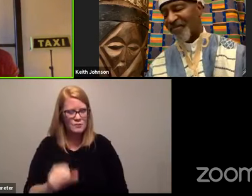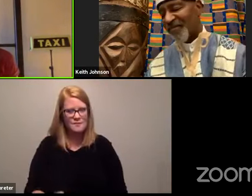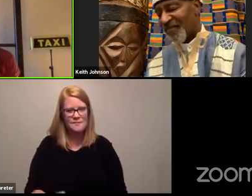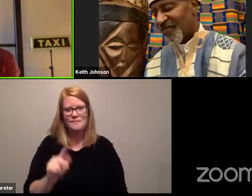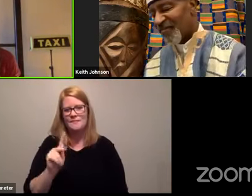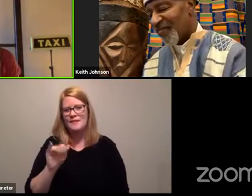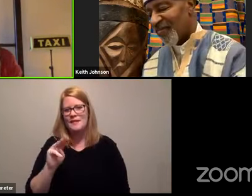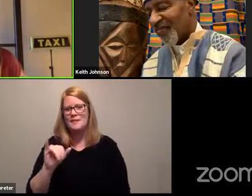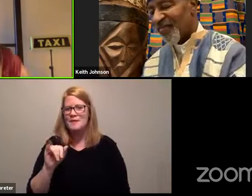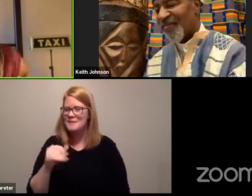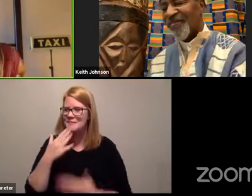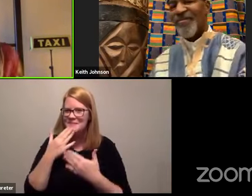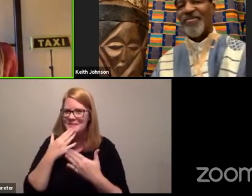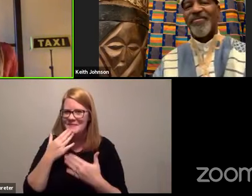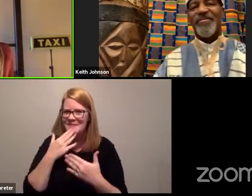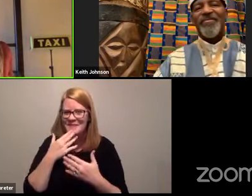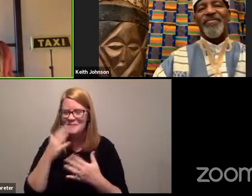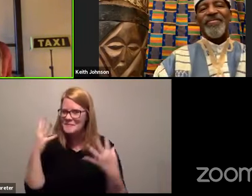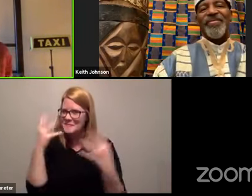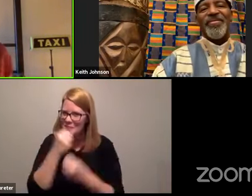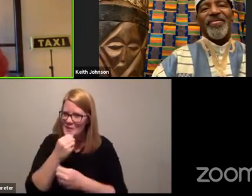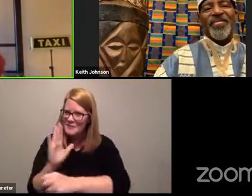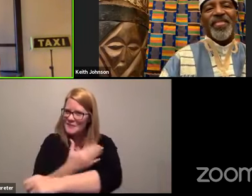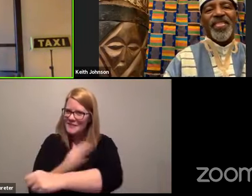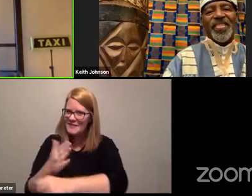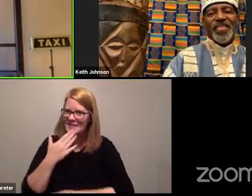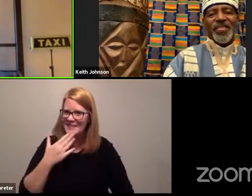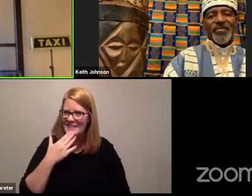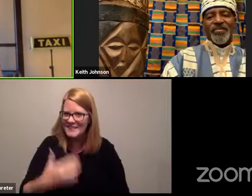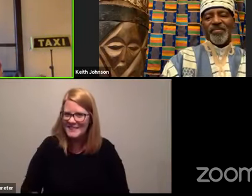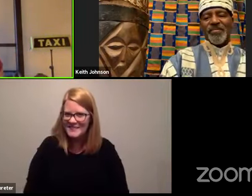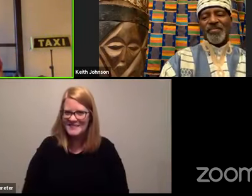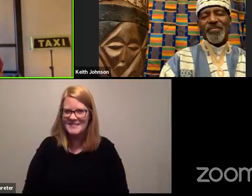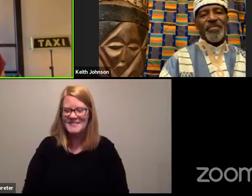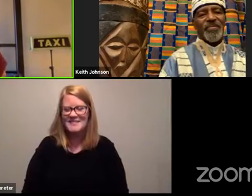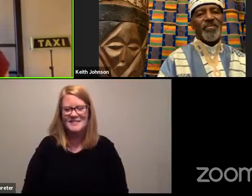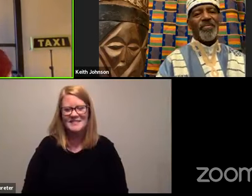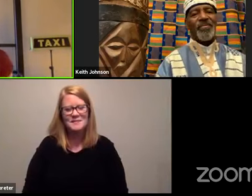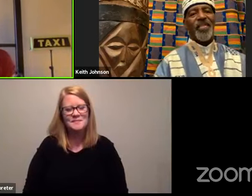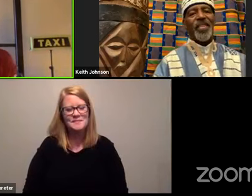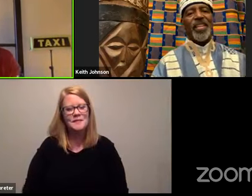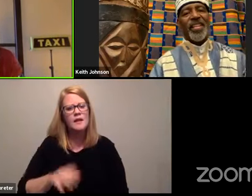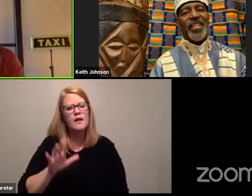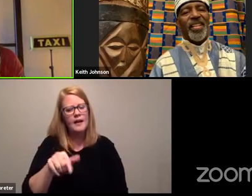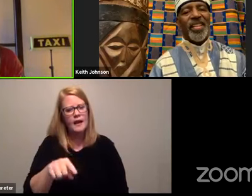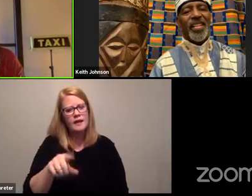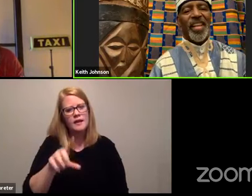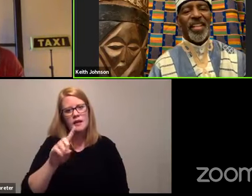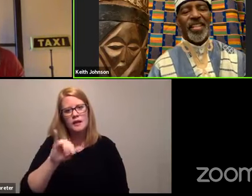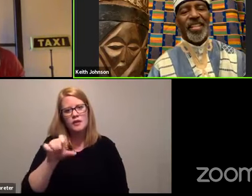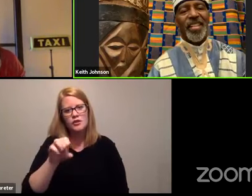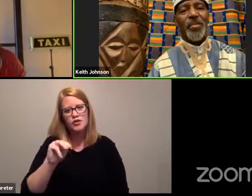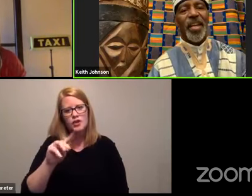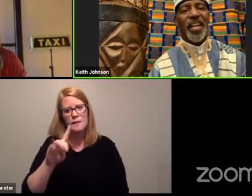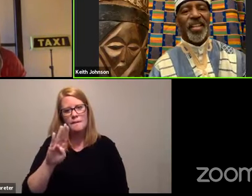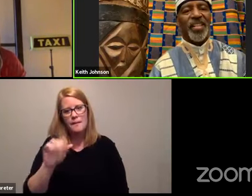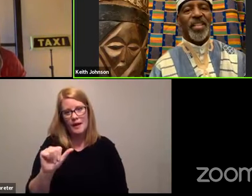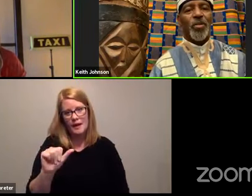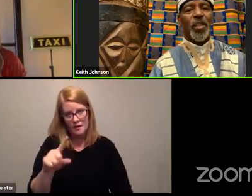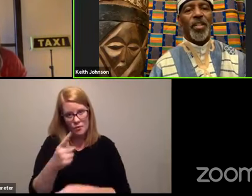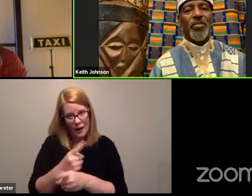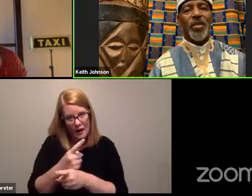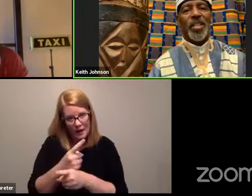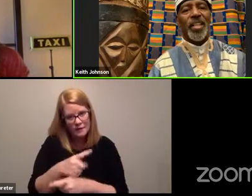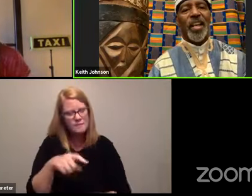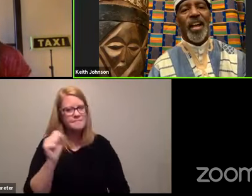Beautiful. Thank you so much, Keith. Great. And so you were playing a djembe right there, right? Yes, djembe.